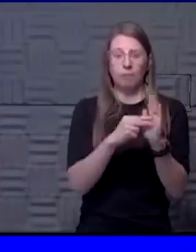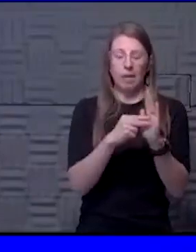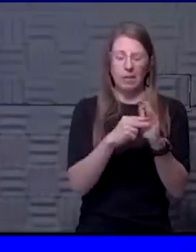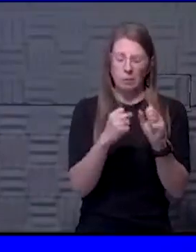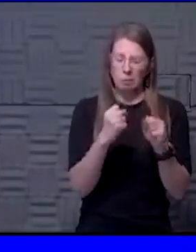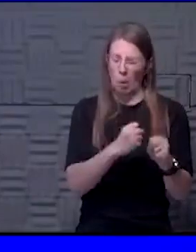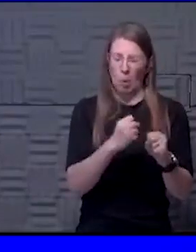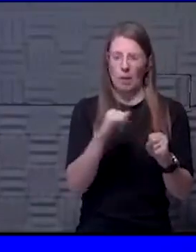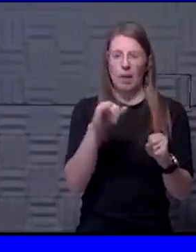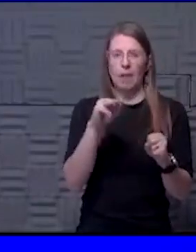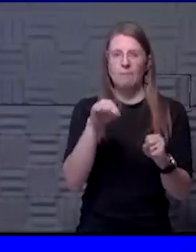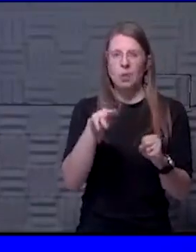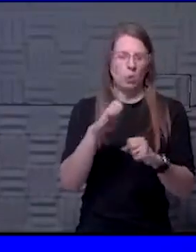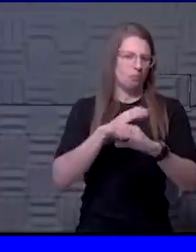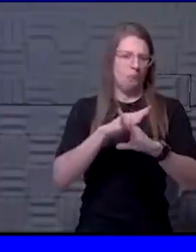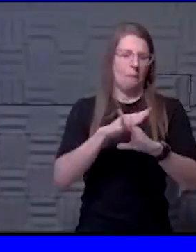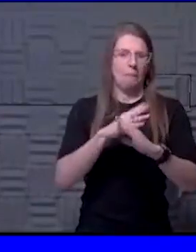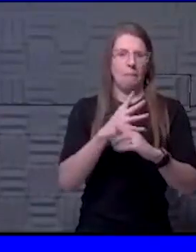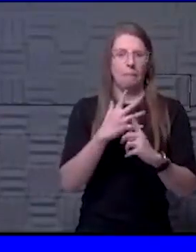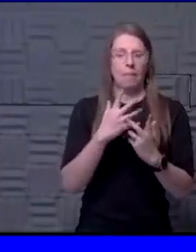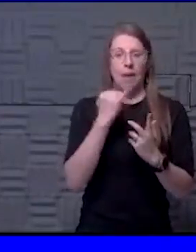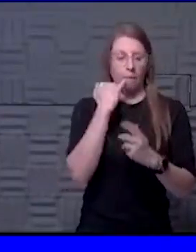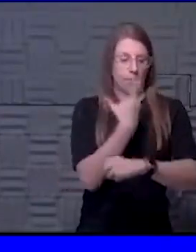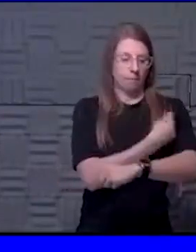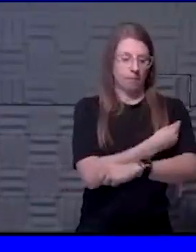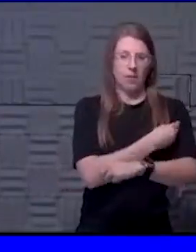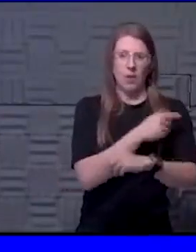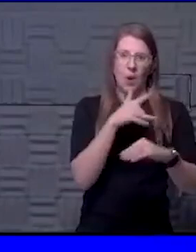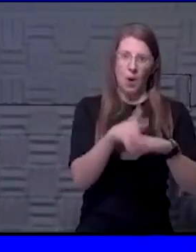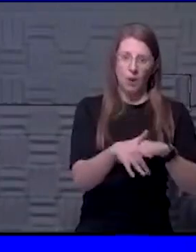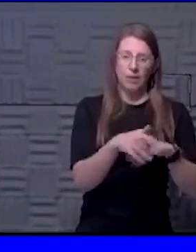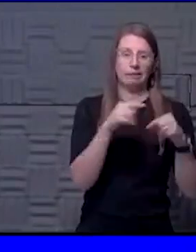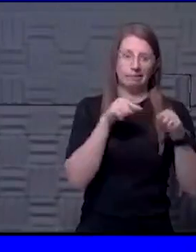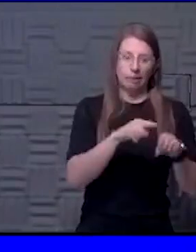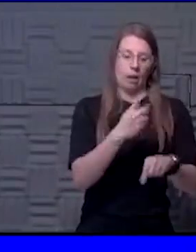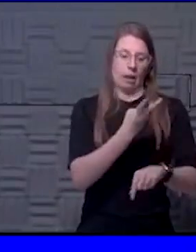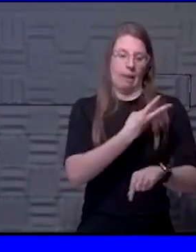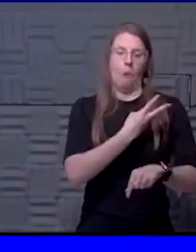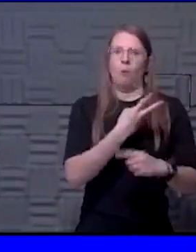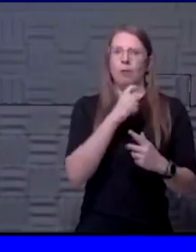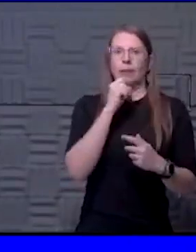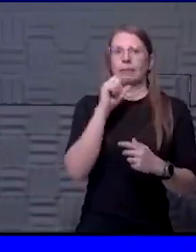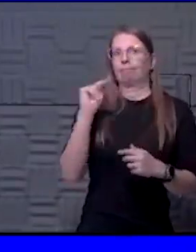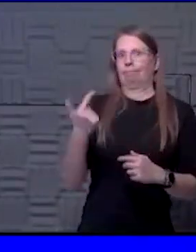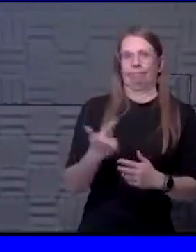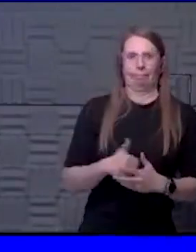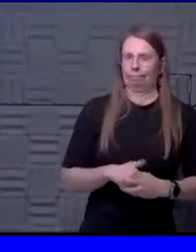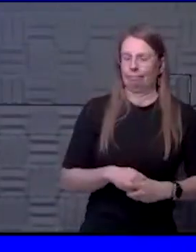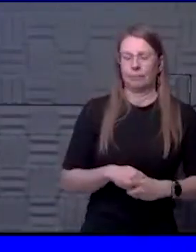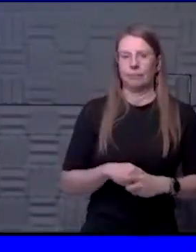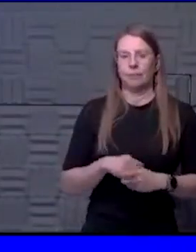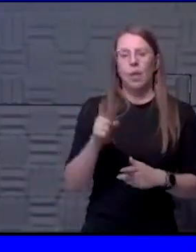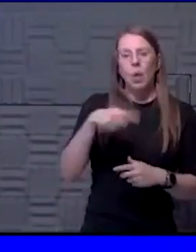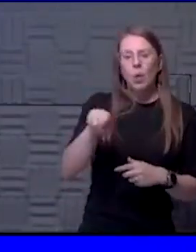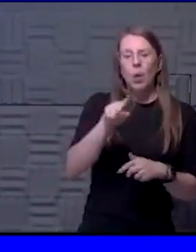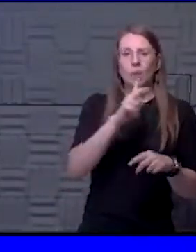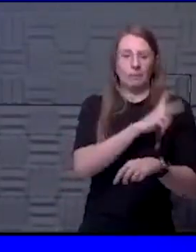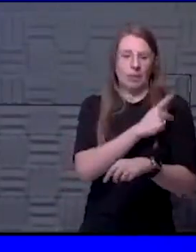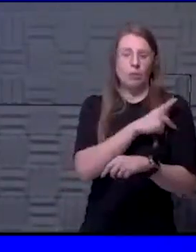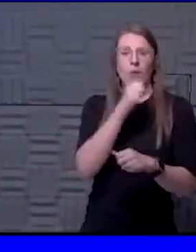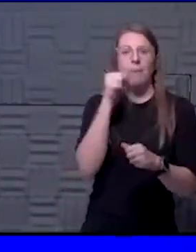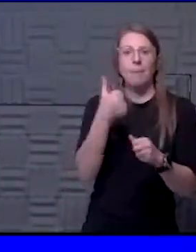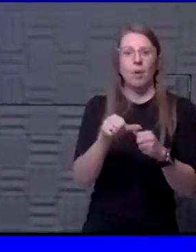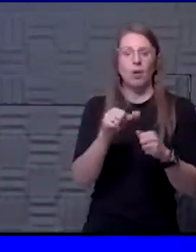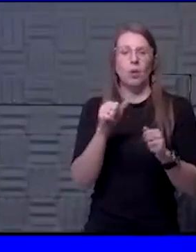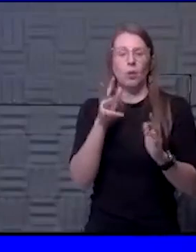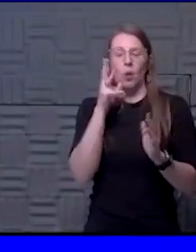robust immune response if you give the vaccine right away during that chemotherapy, it's not good. So those patients, remember, there's always